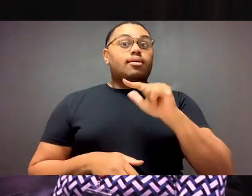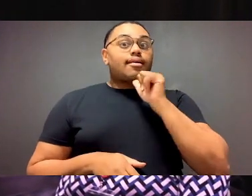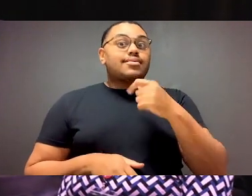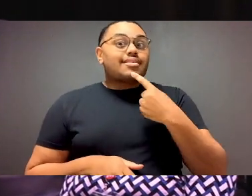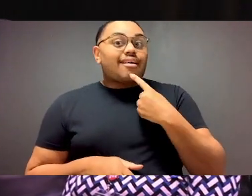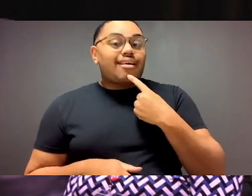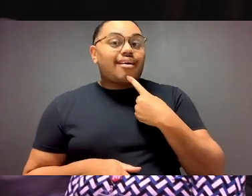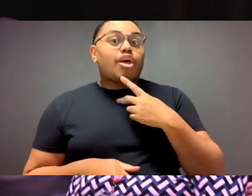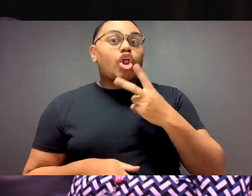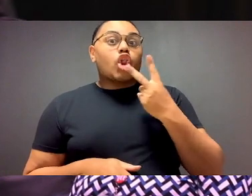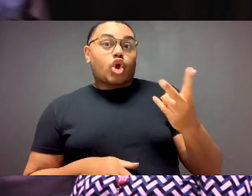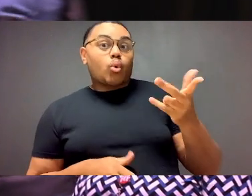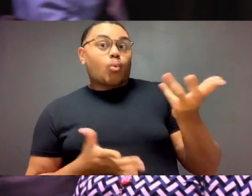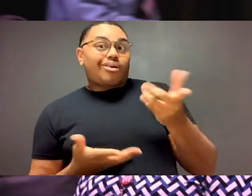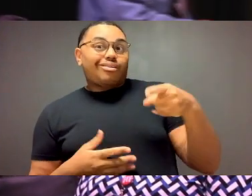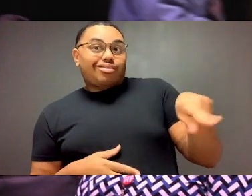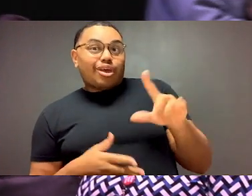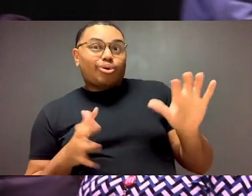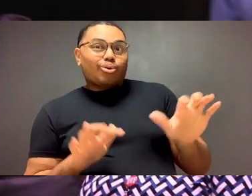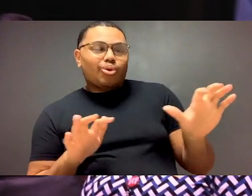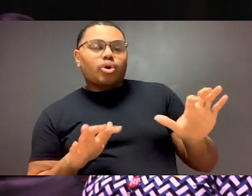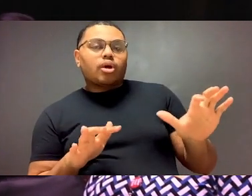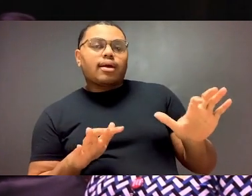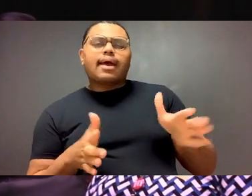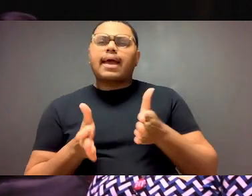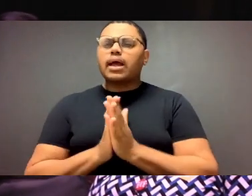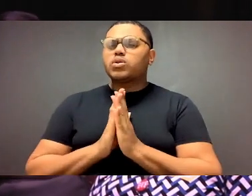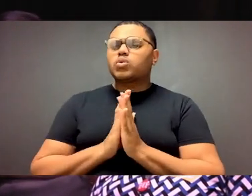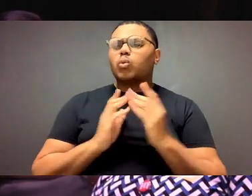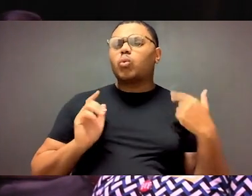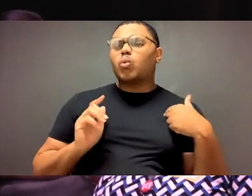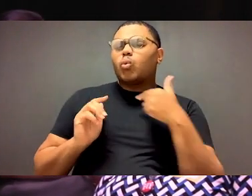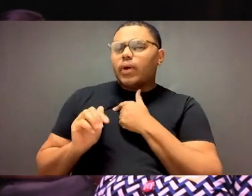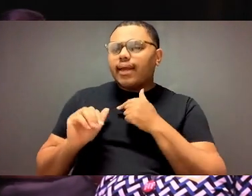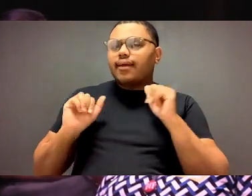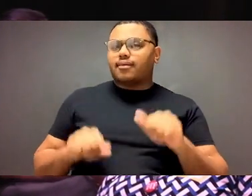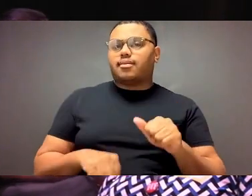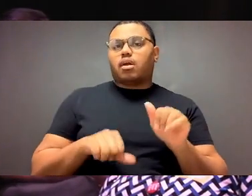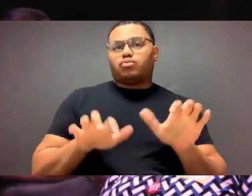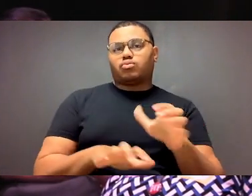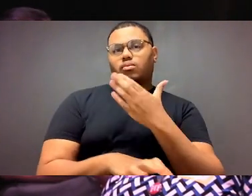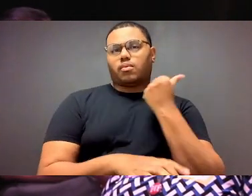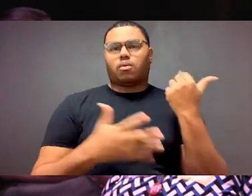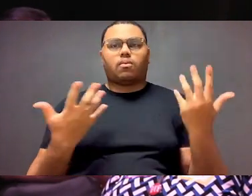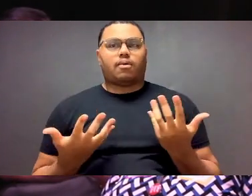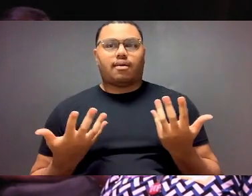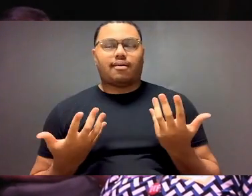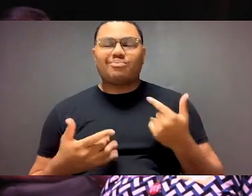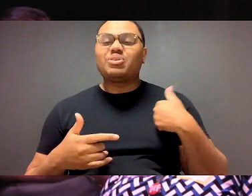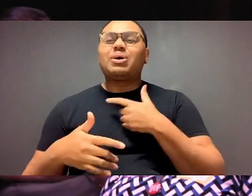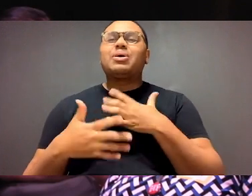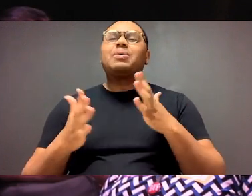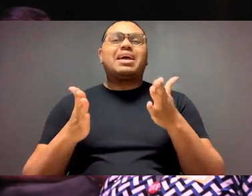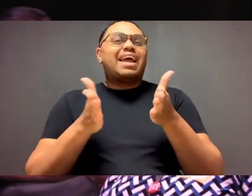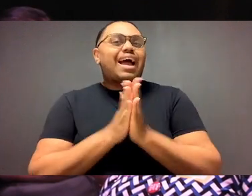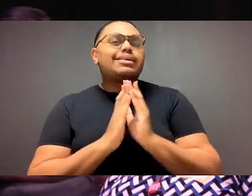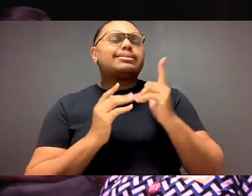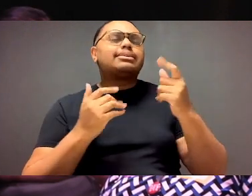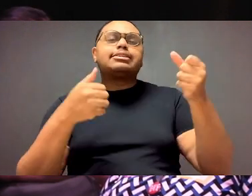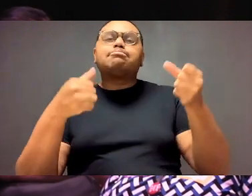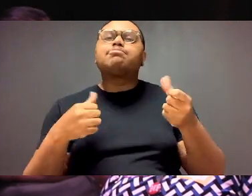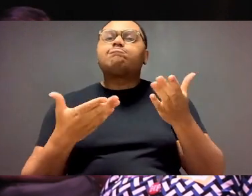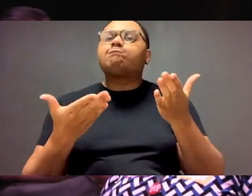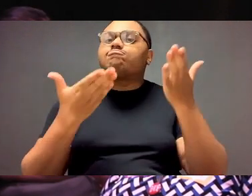doing, ask, what can we do better? And we asked them to submit a pitch of programming that aligned with